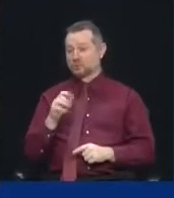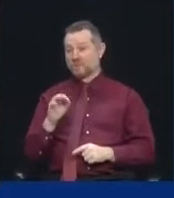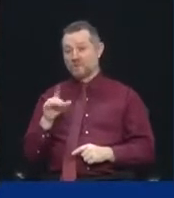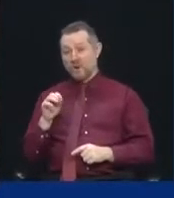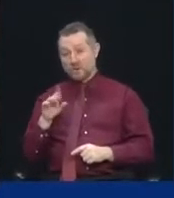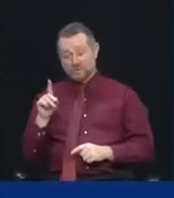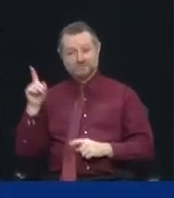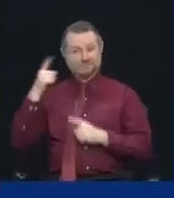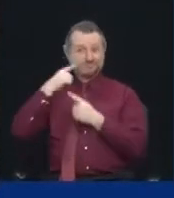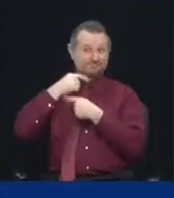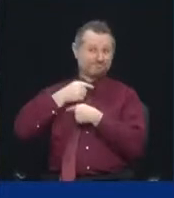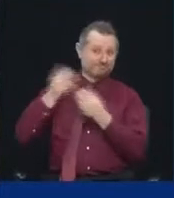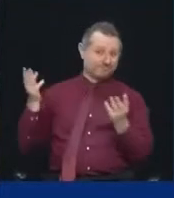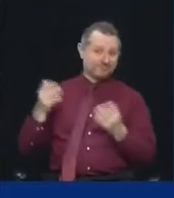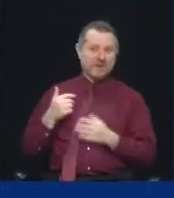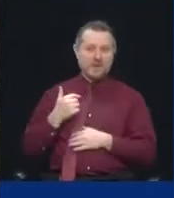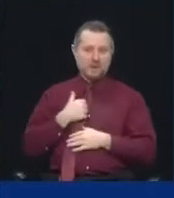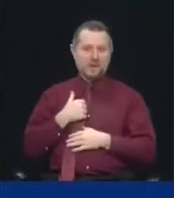was so happy